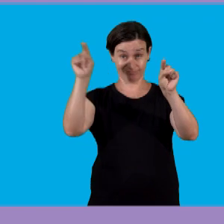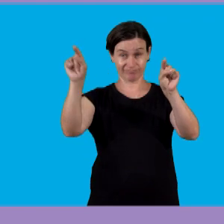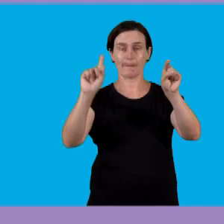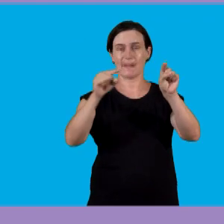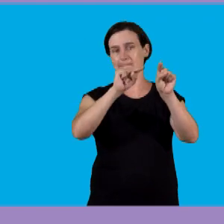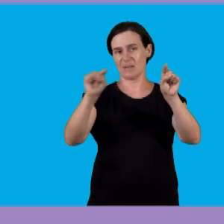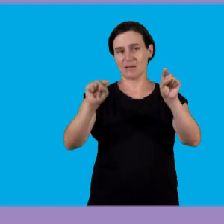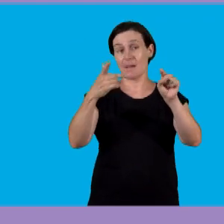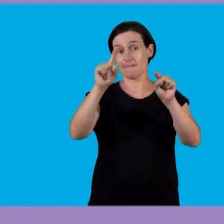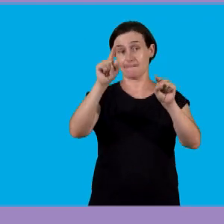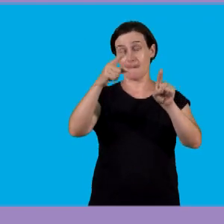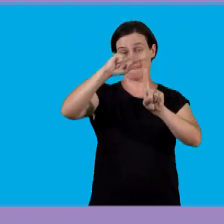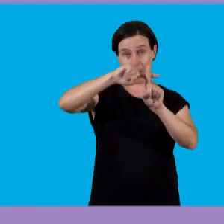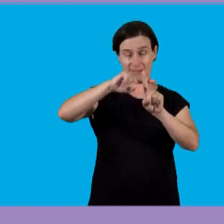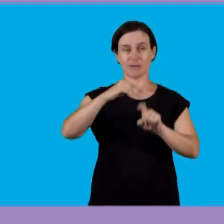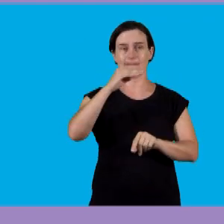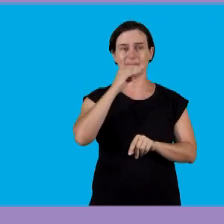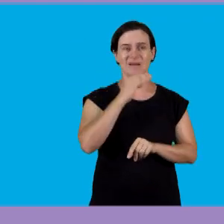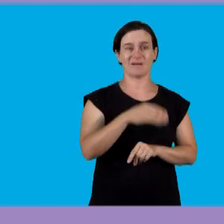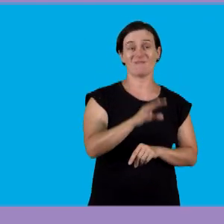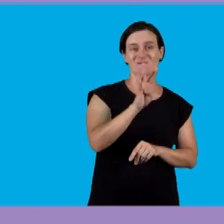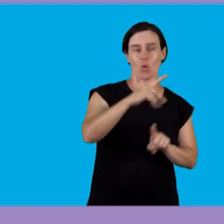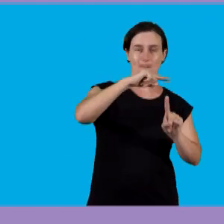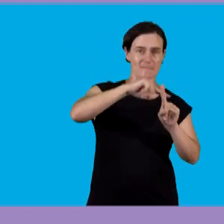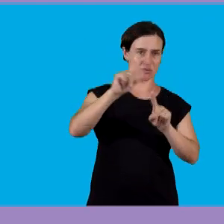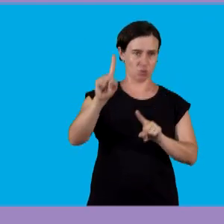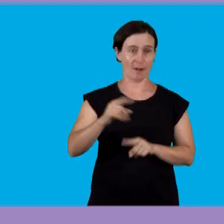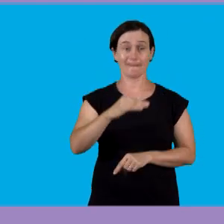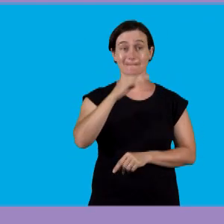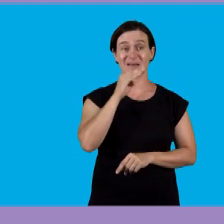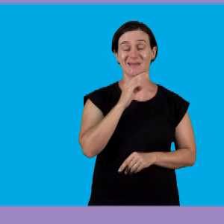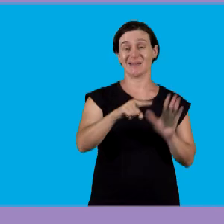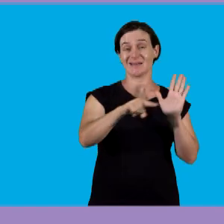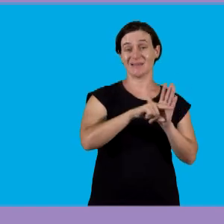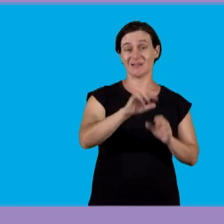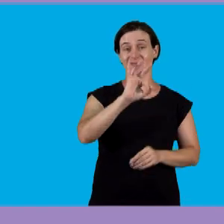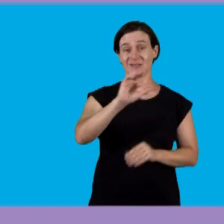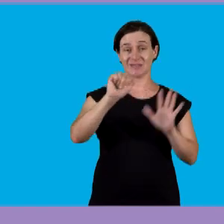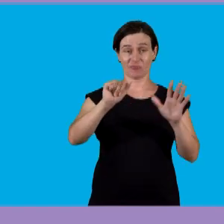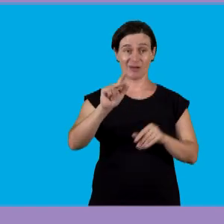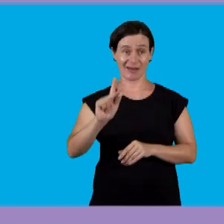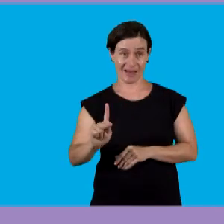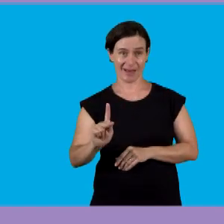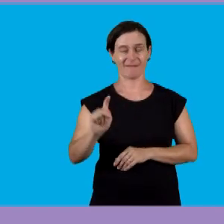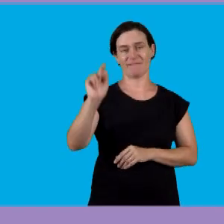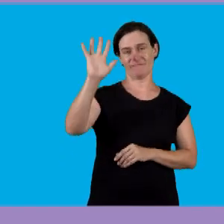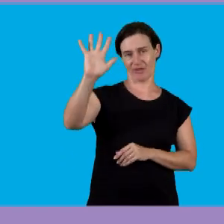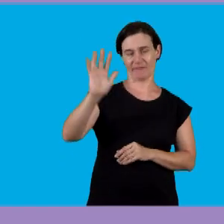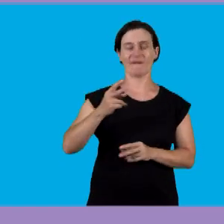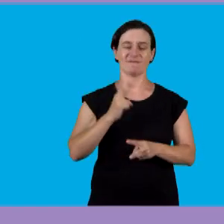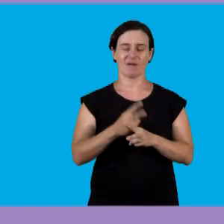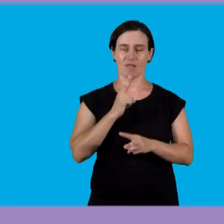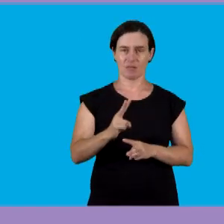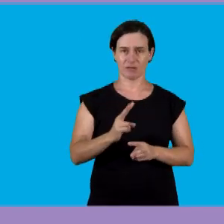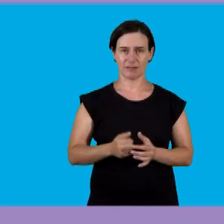that is 4 plus 1. So negative 63k exponent 5 is going to be